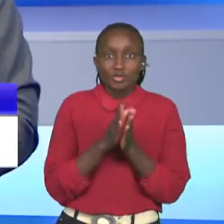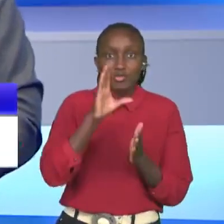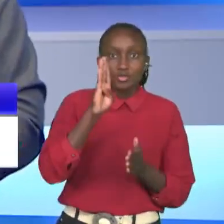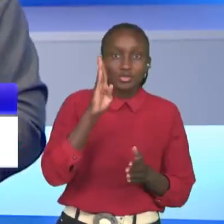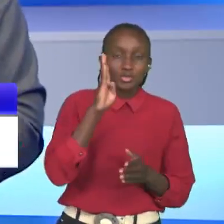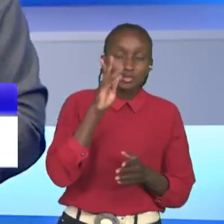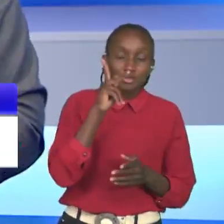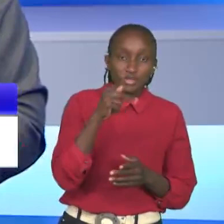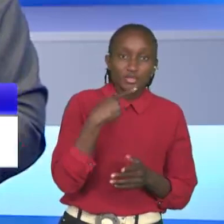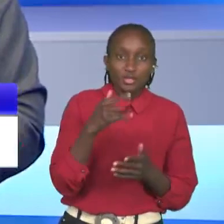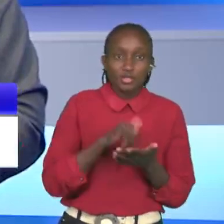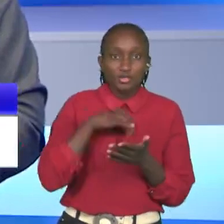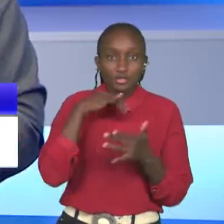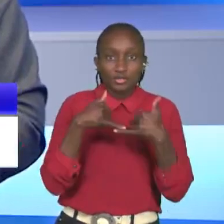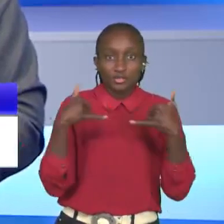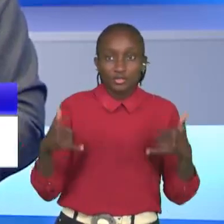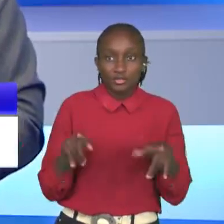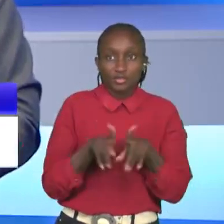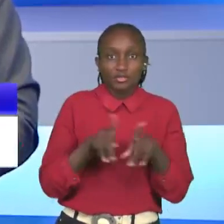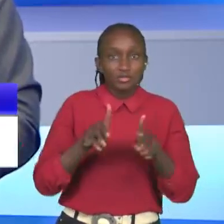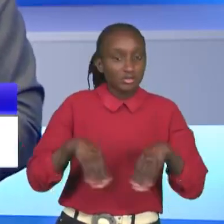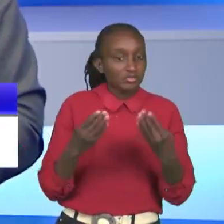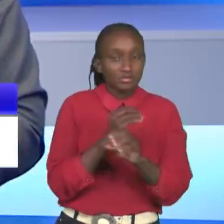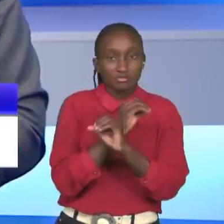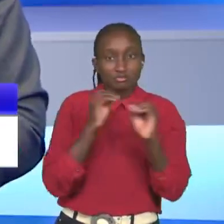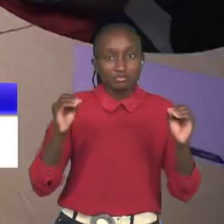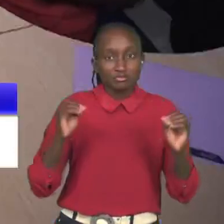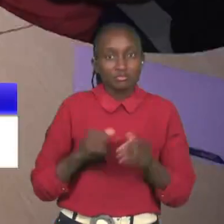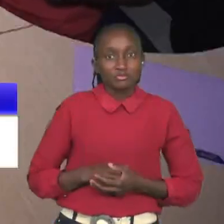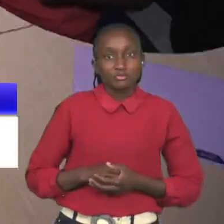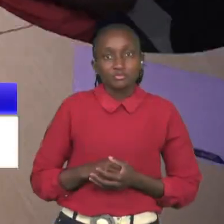noting that a deadline of the same would not be given.